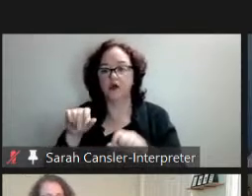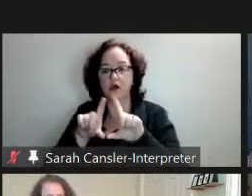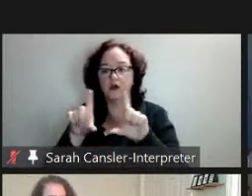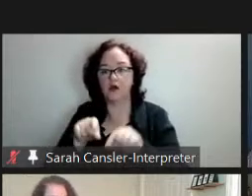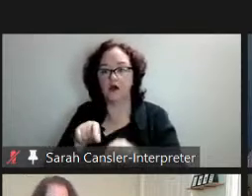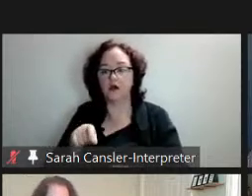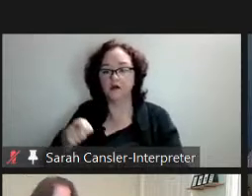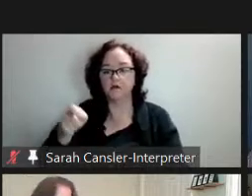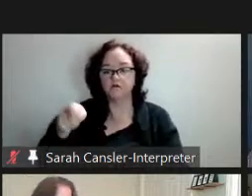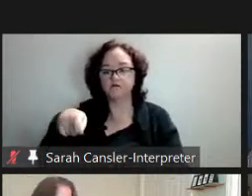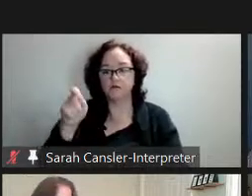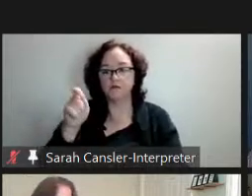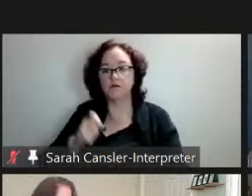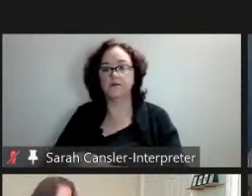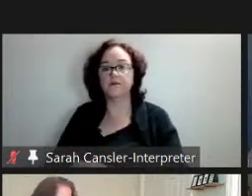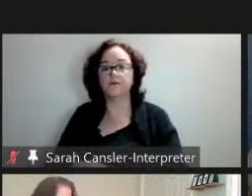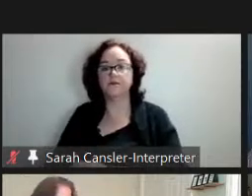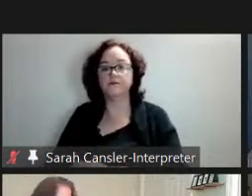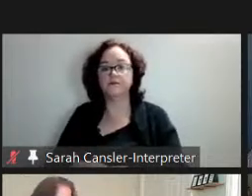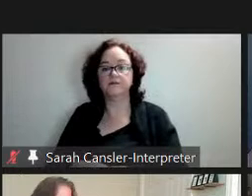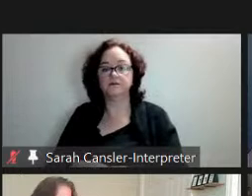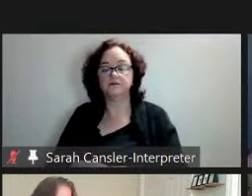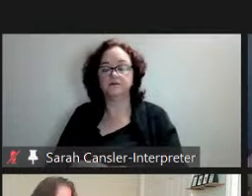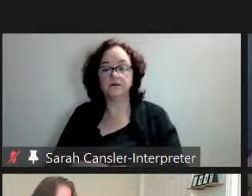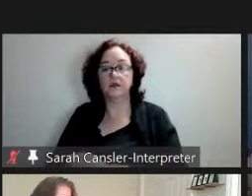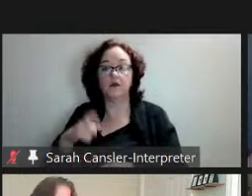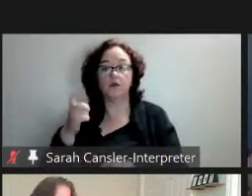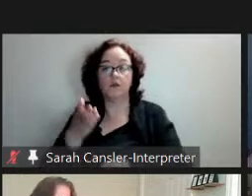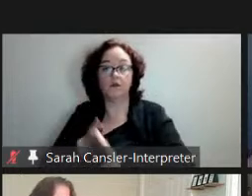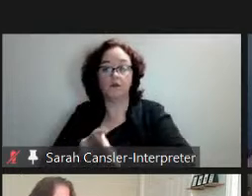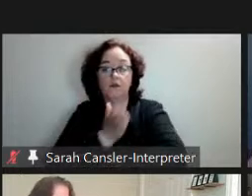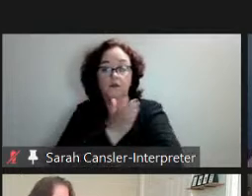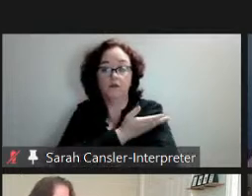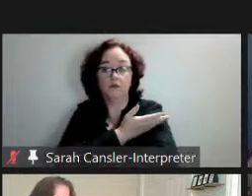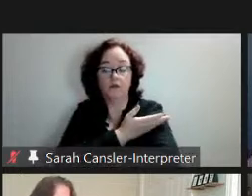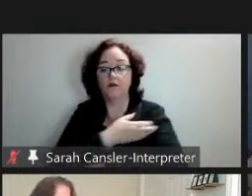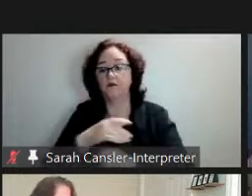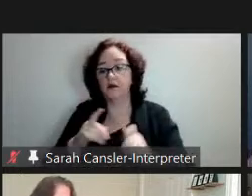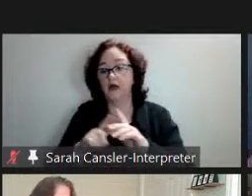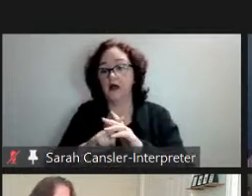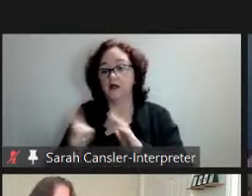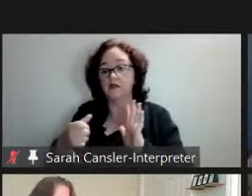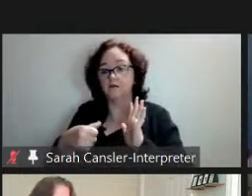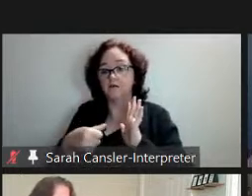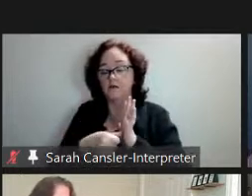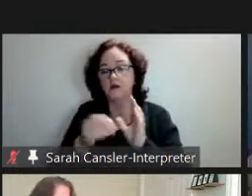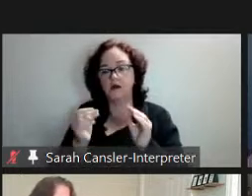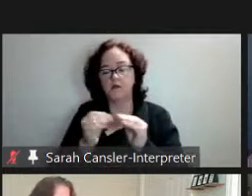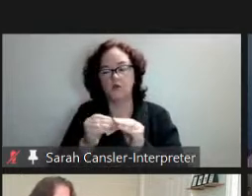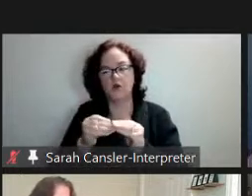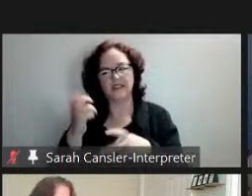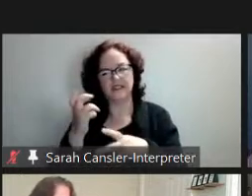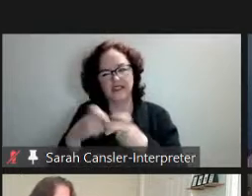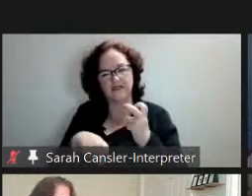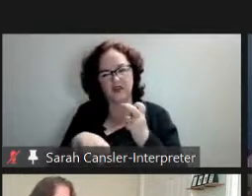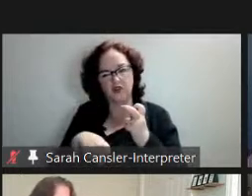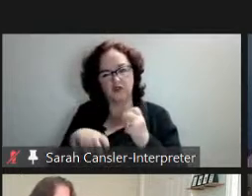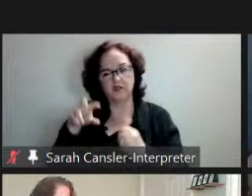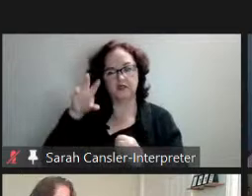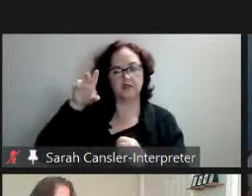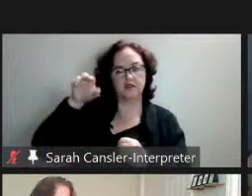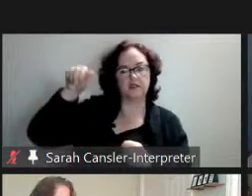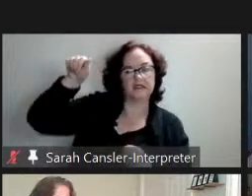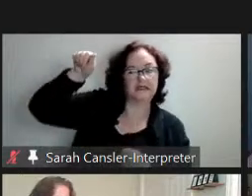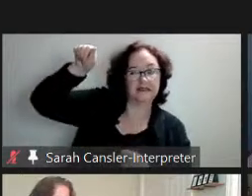But one enhancement is that the exit button is more difficult to reach. So if you spent any time